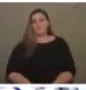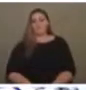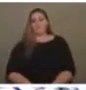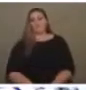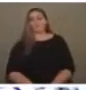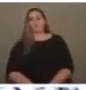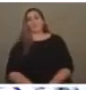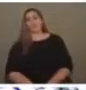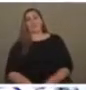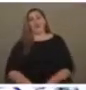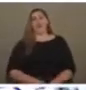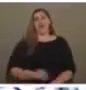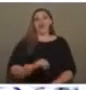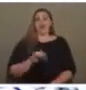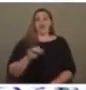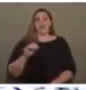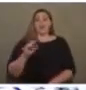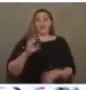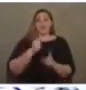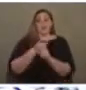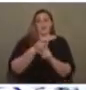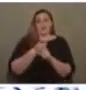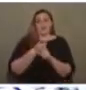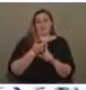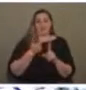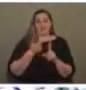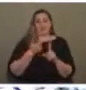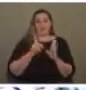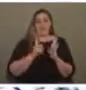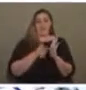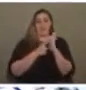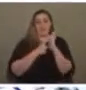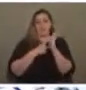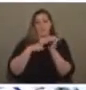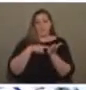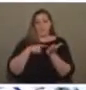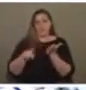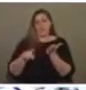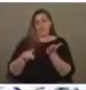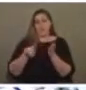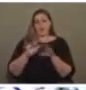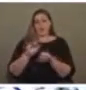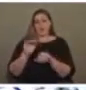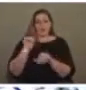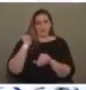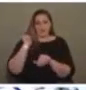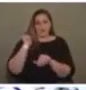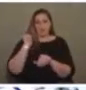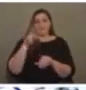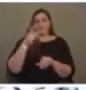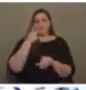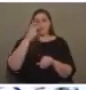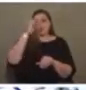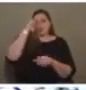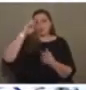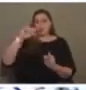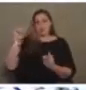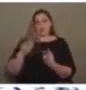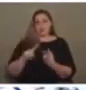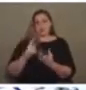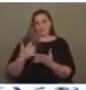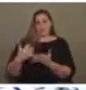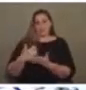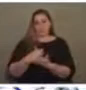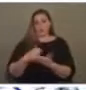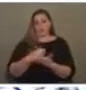standard textbook economics, by itself, the mandatory paid leave in Puerto Rico would reduce wages